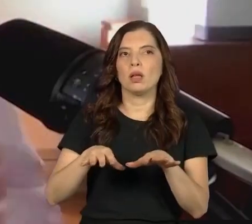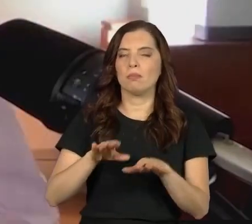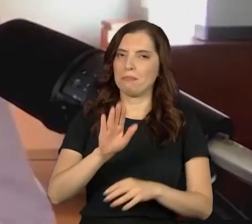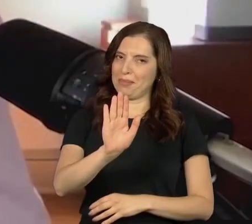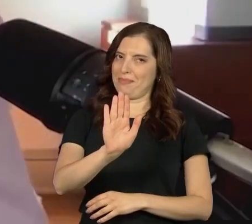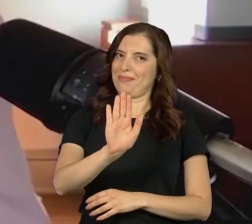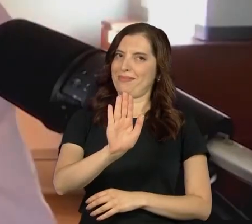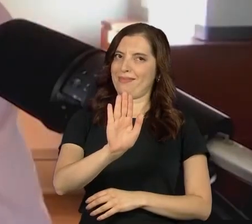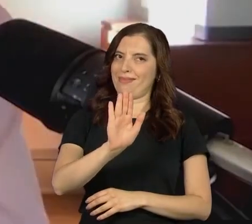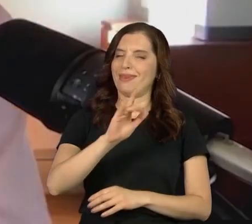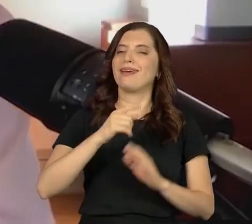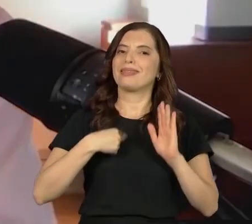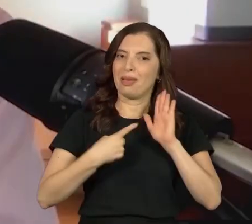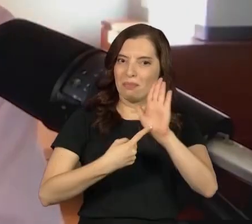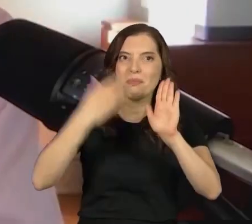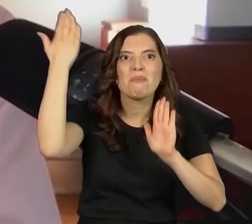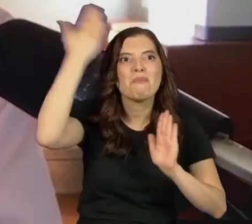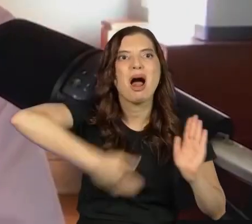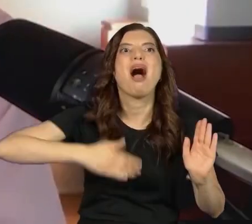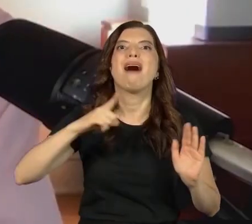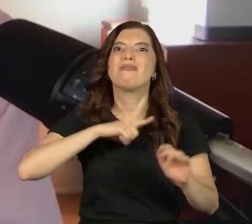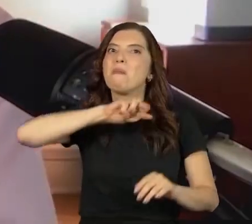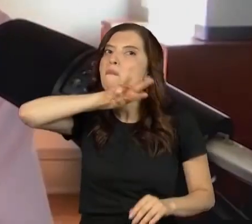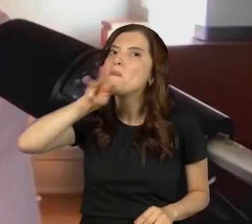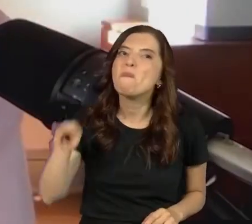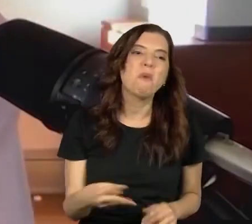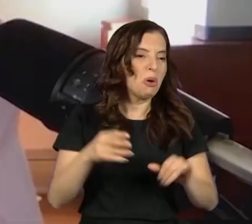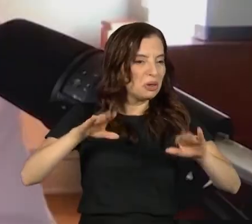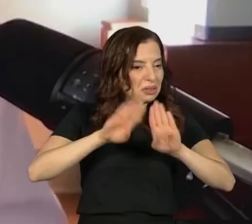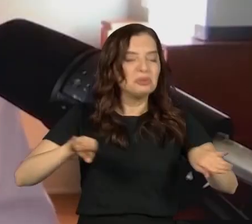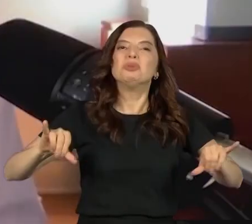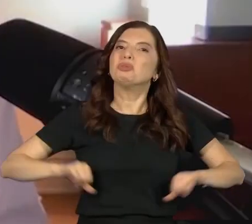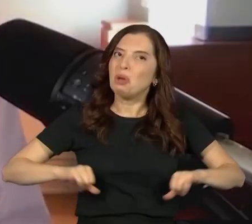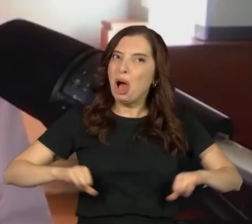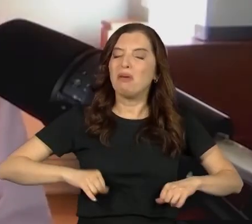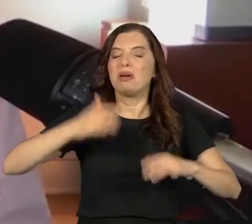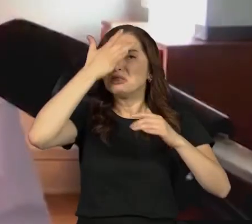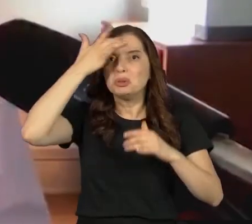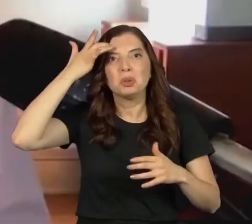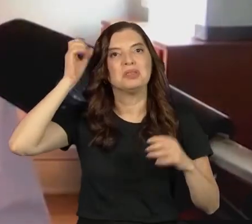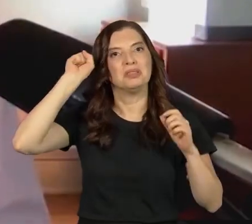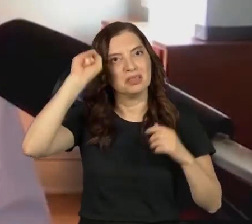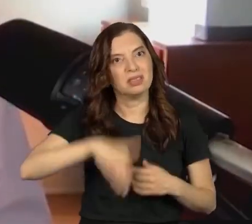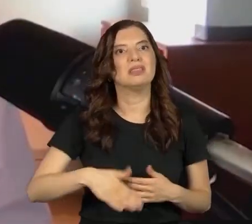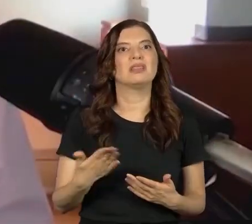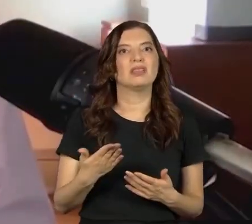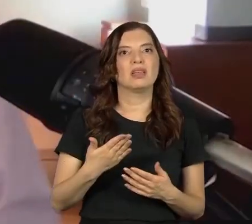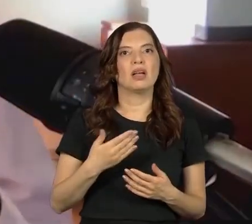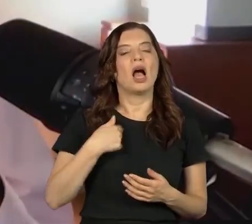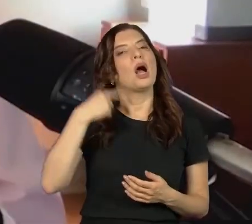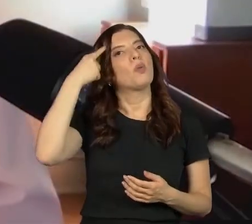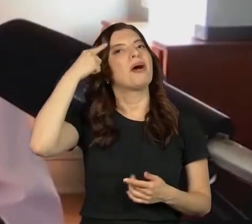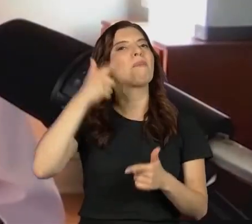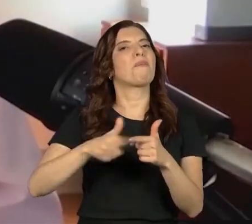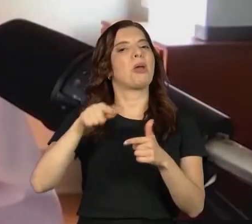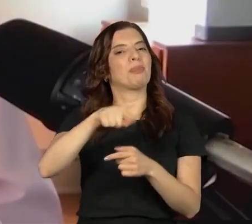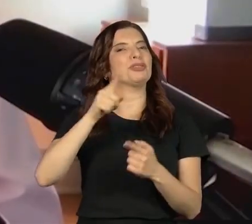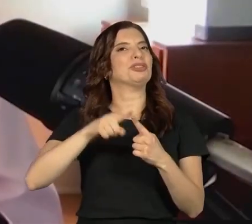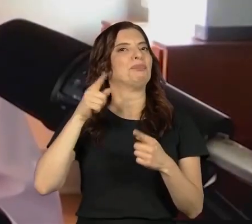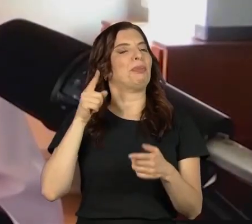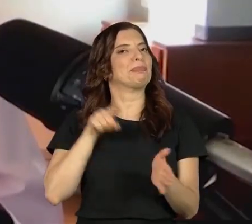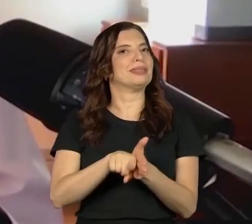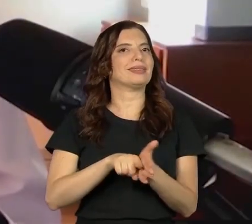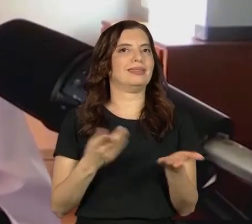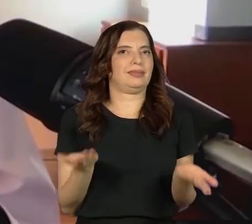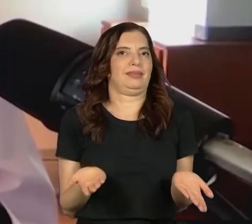second, we have evidence that millions of children are being harmed. So I think there's just a problem in the kind of research